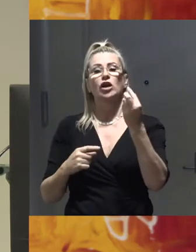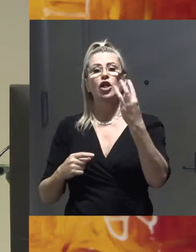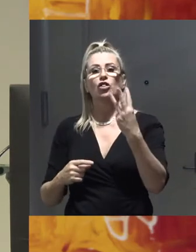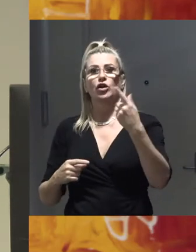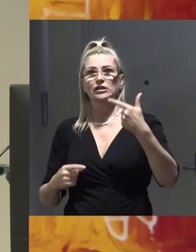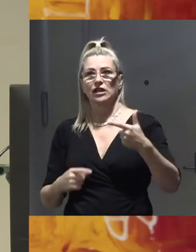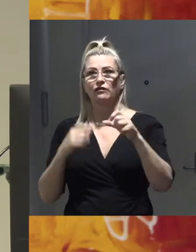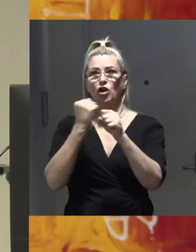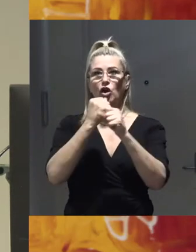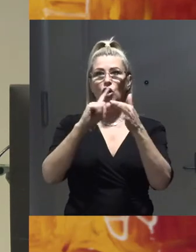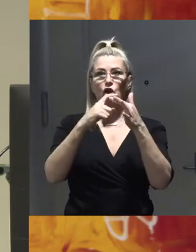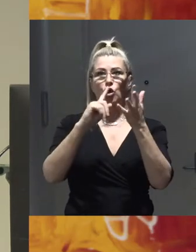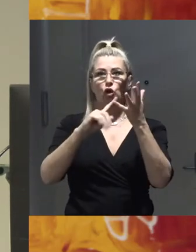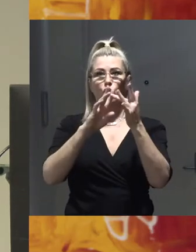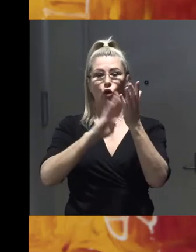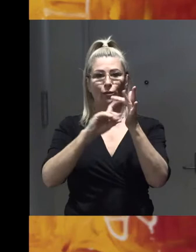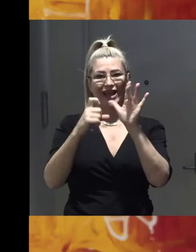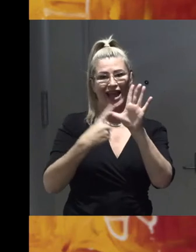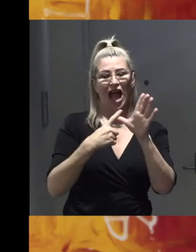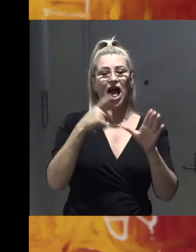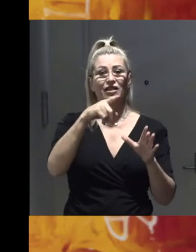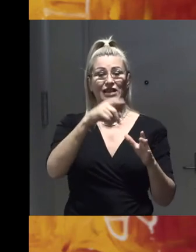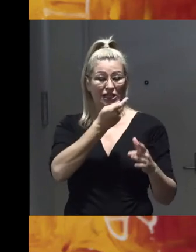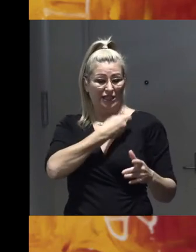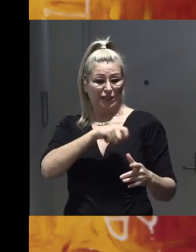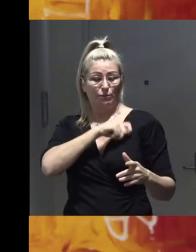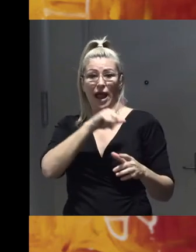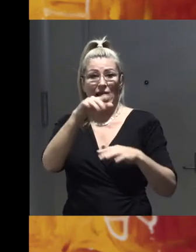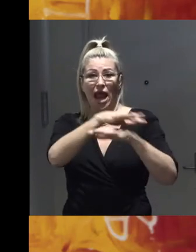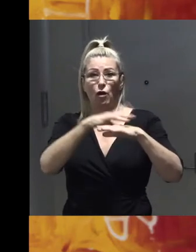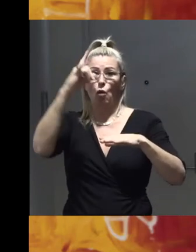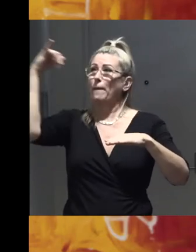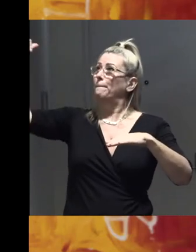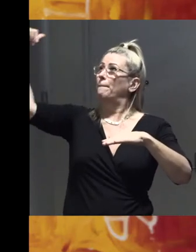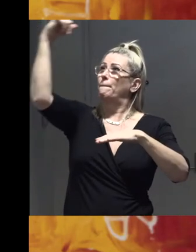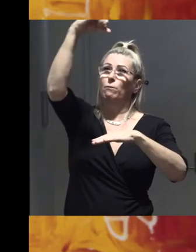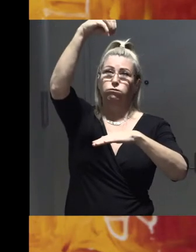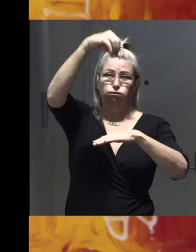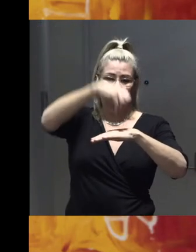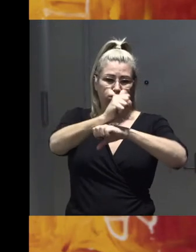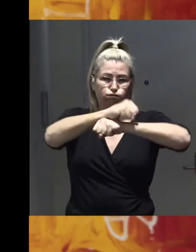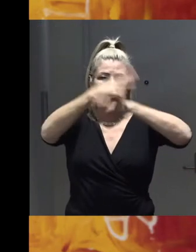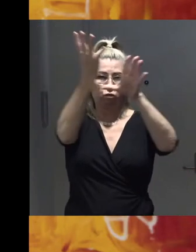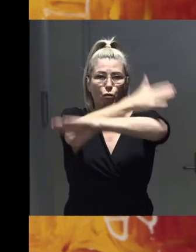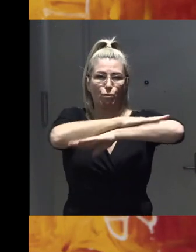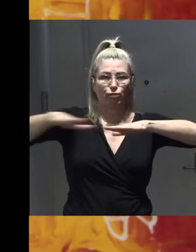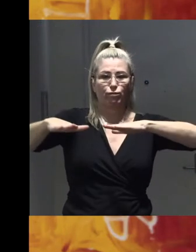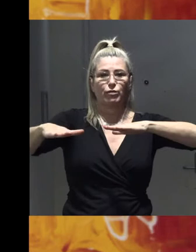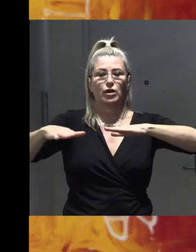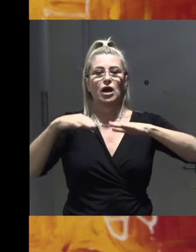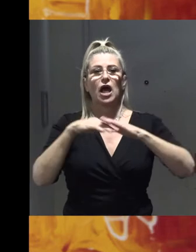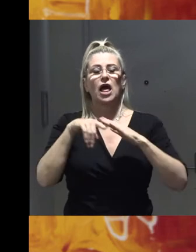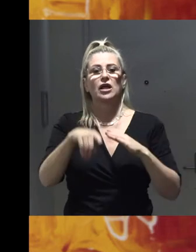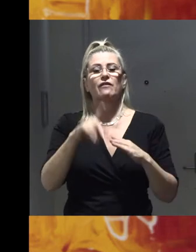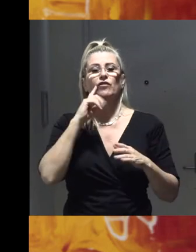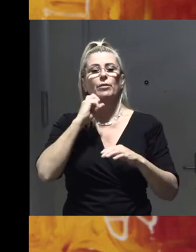1937, Guernica, a small town in northern Spain, was obliterated by Nazi warplanes at the behest of Spain's General Franco and